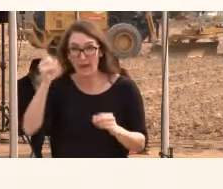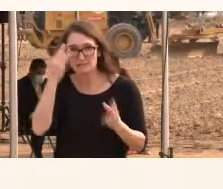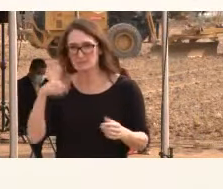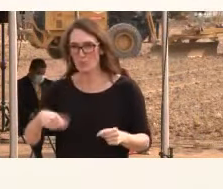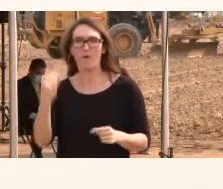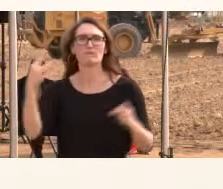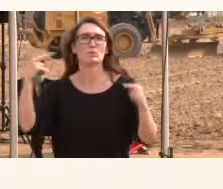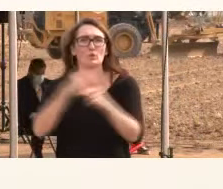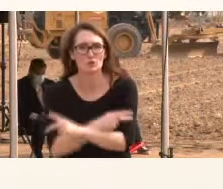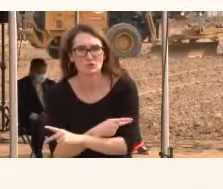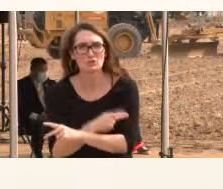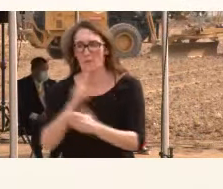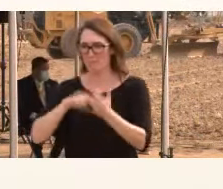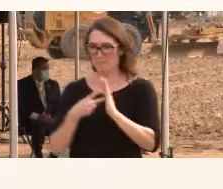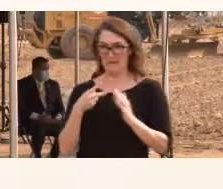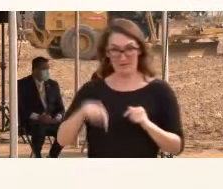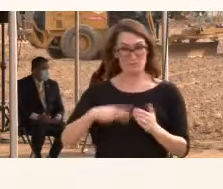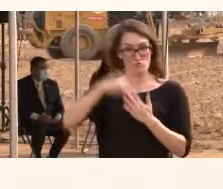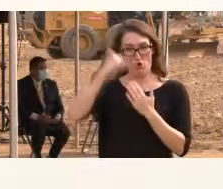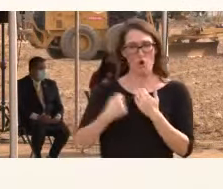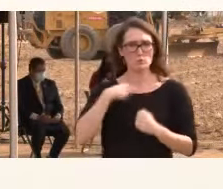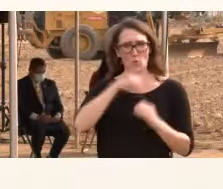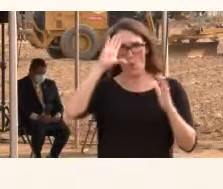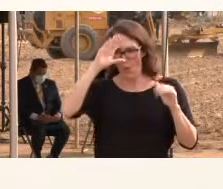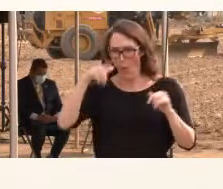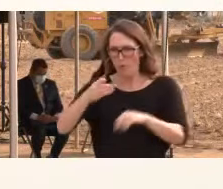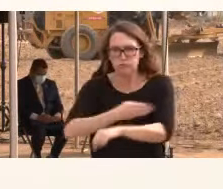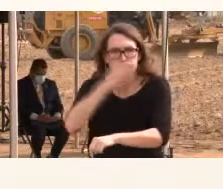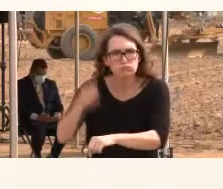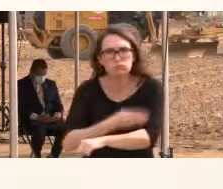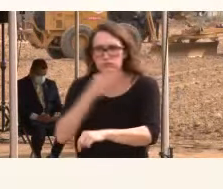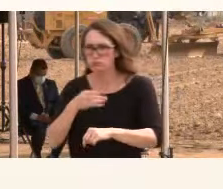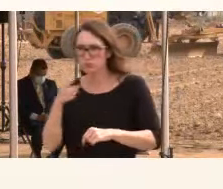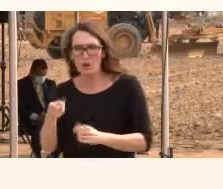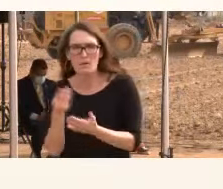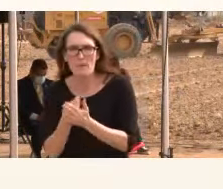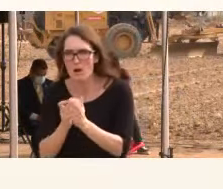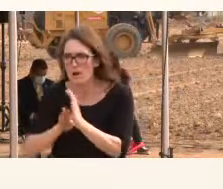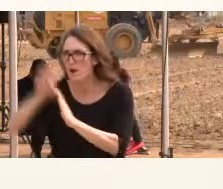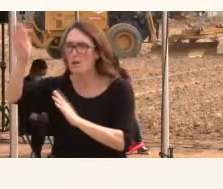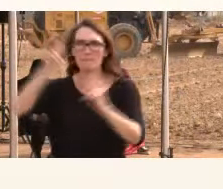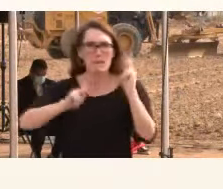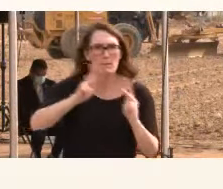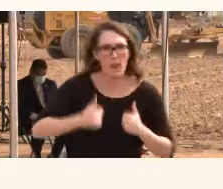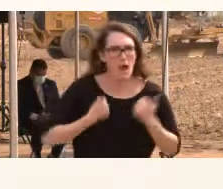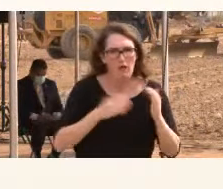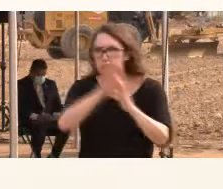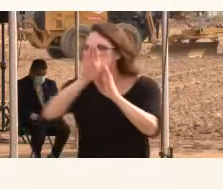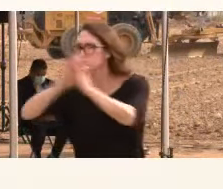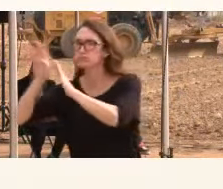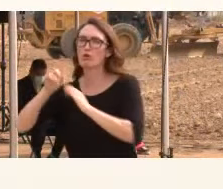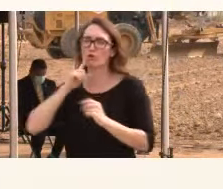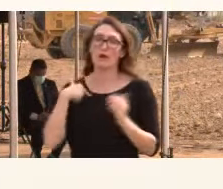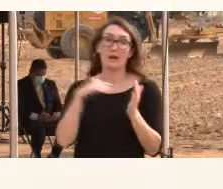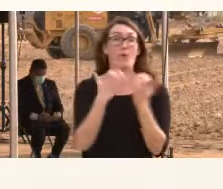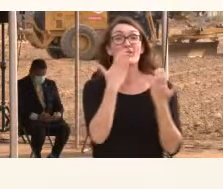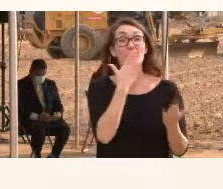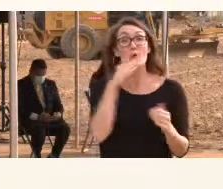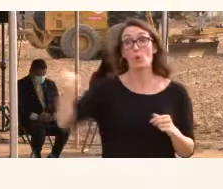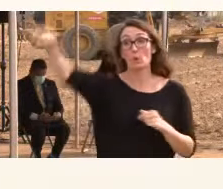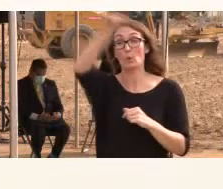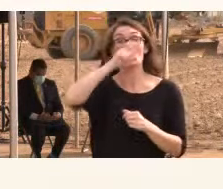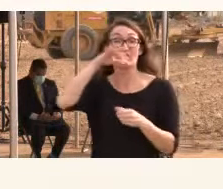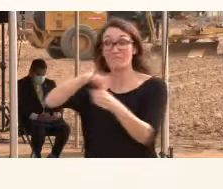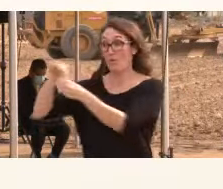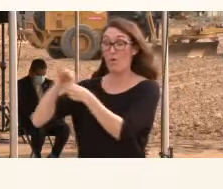this project, I too would like to thank the voters for passing Measure C, for this initial seed, for this